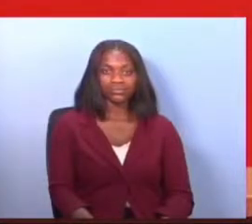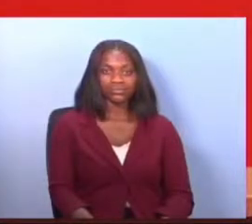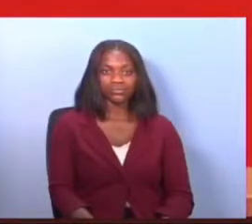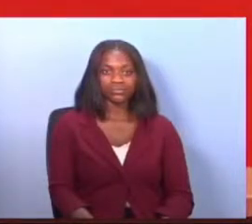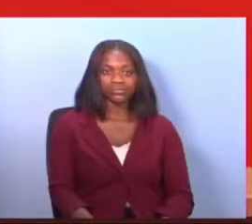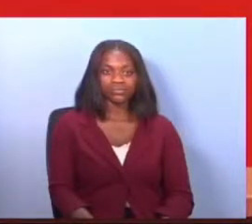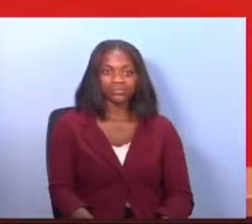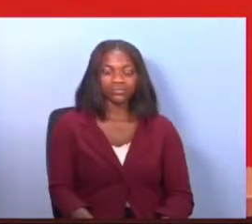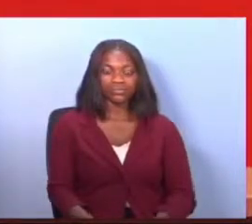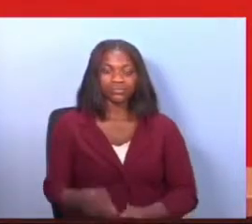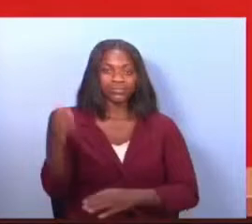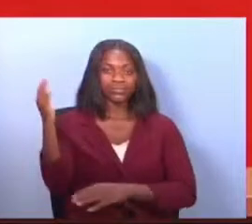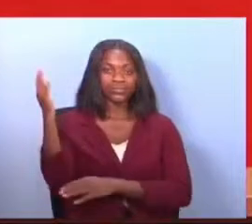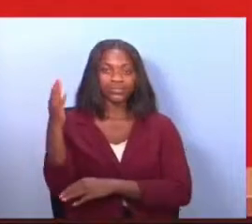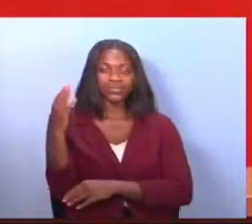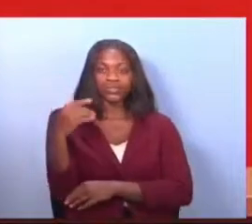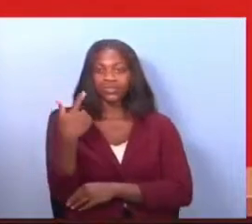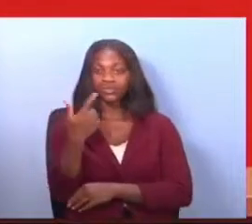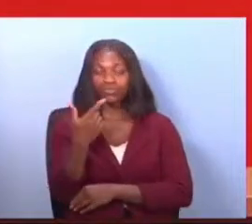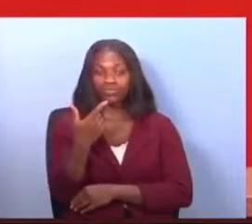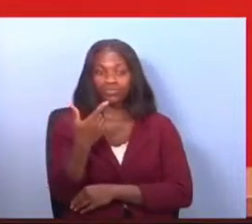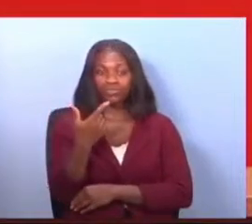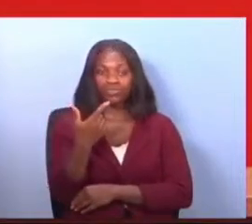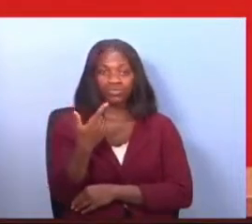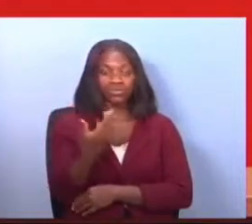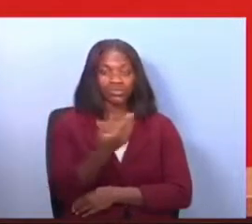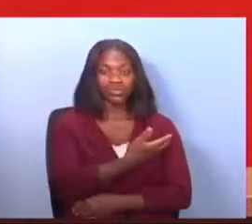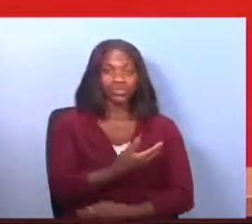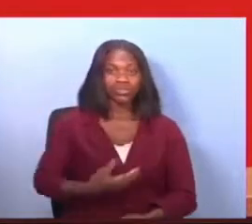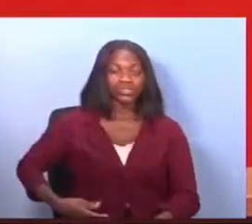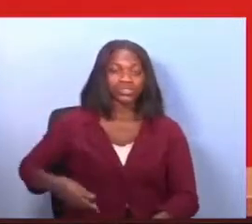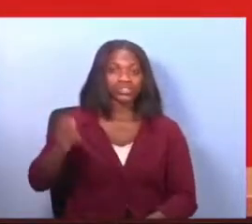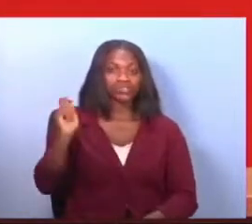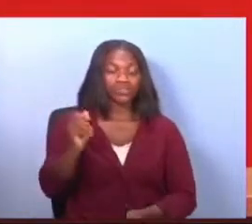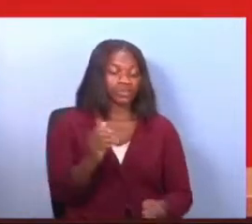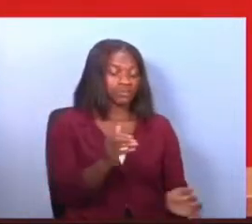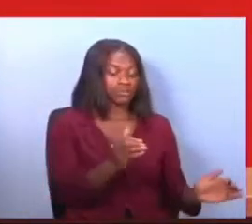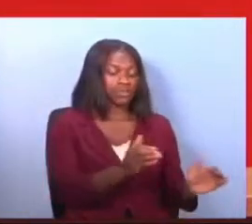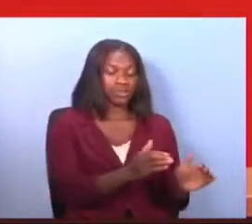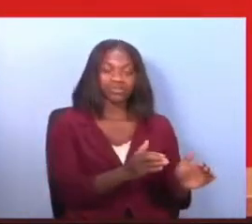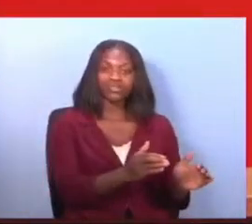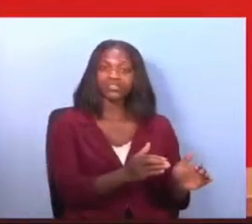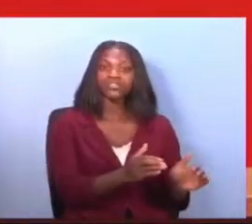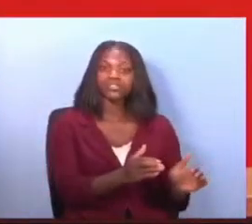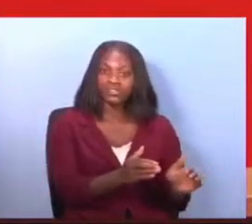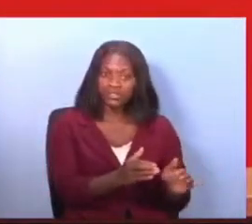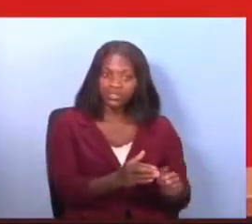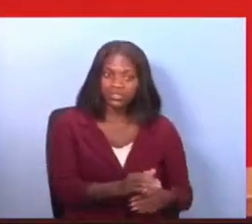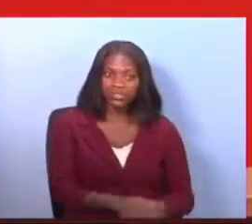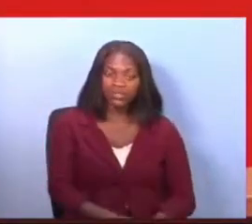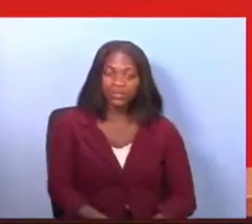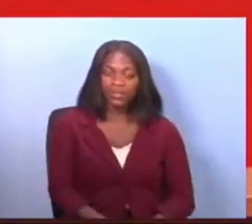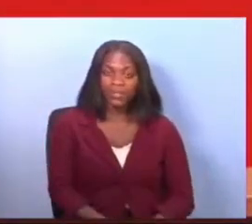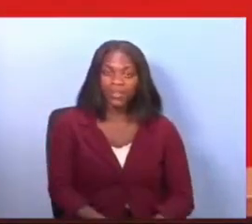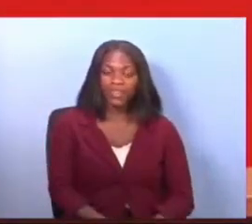Statement by Honourable Chief Whip. Honourable Anodompre, Minority Chief Whip, has been